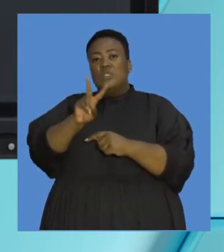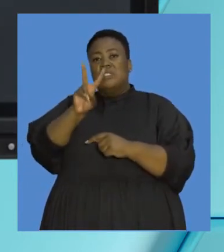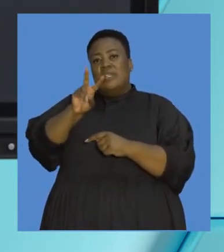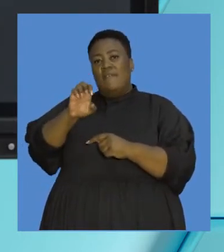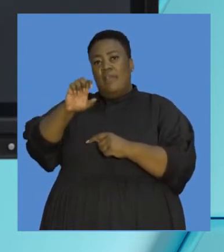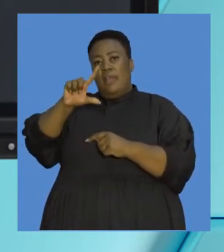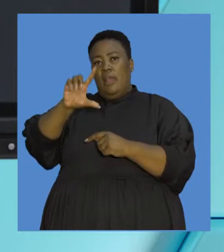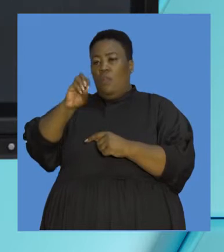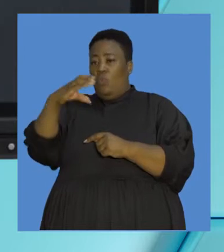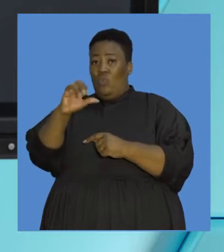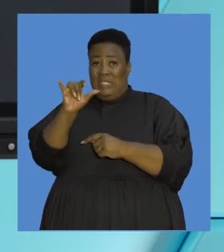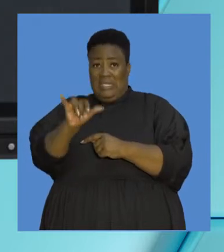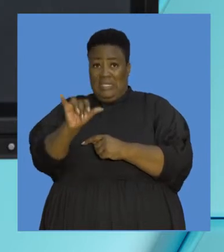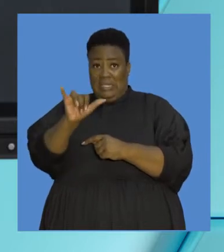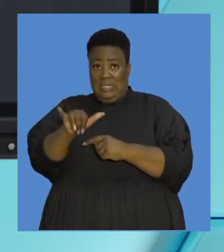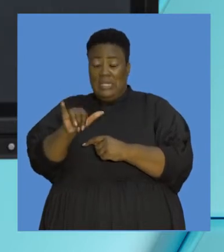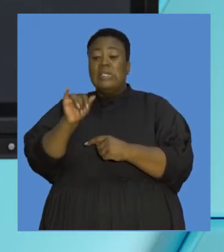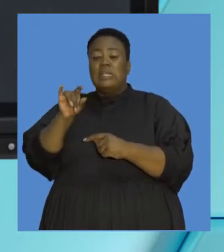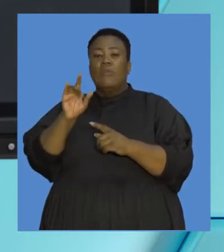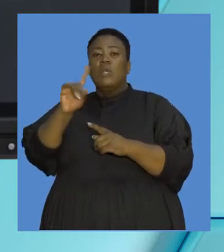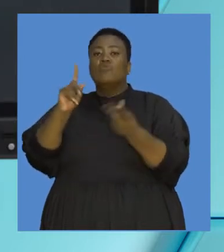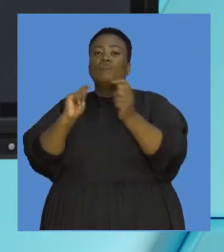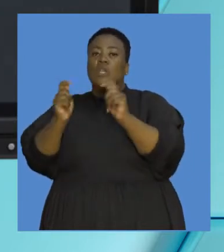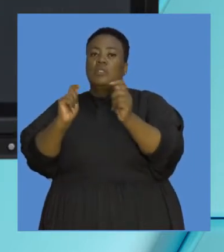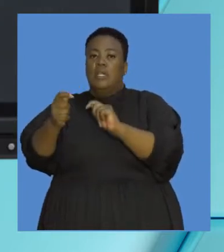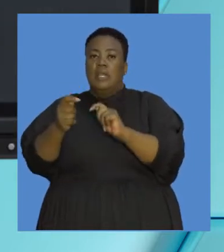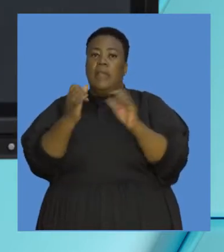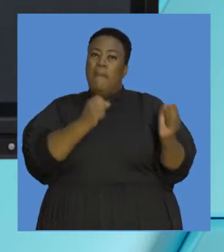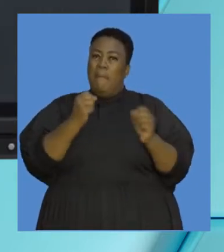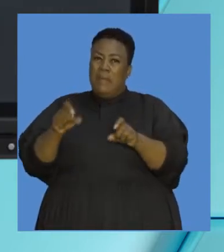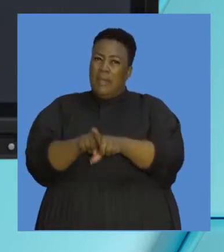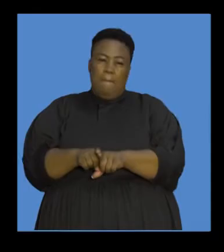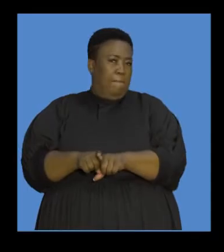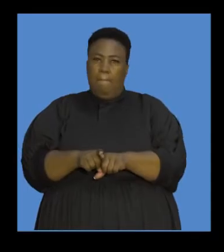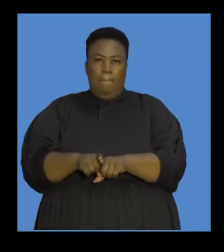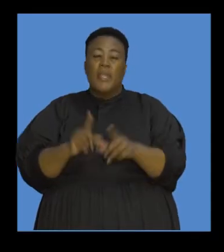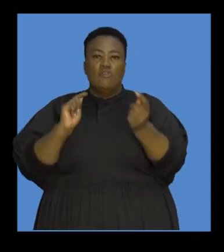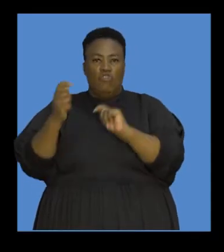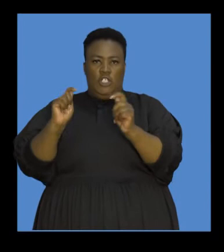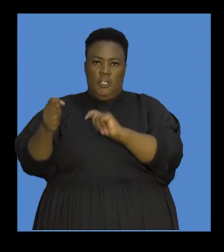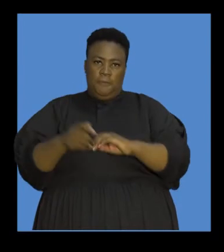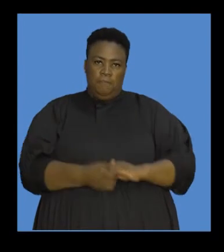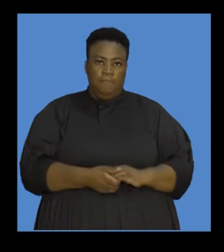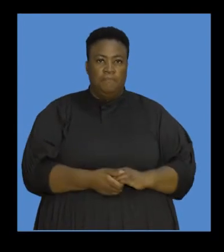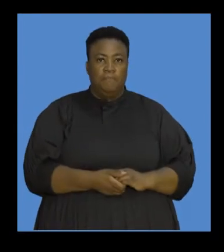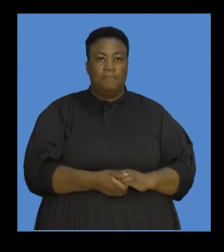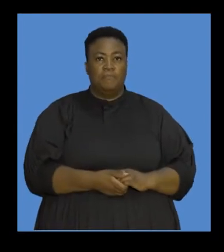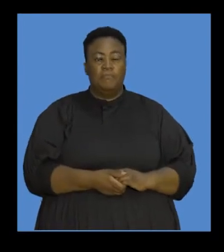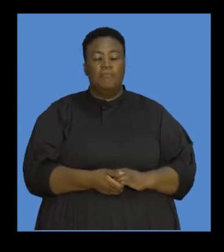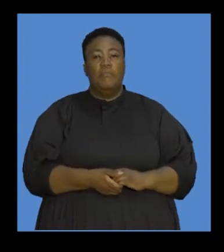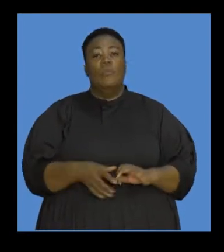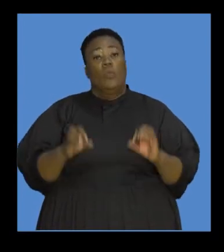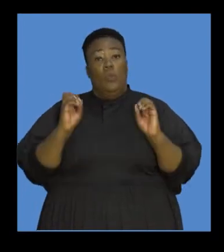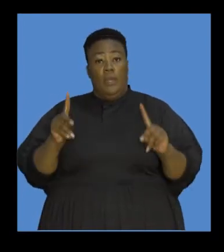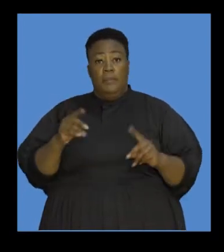is changing. Okay, that's what we mean. It's not constant. All right. So